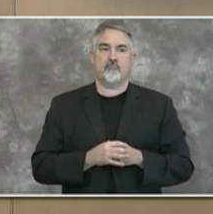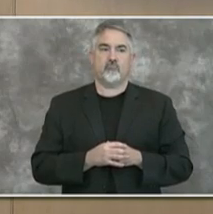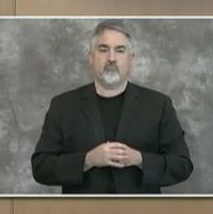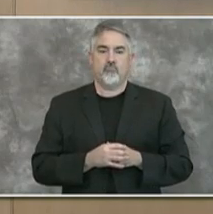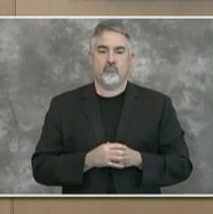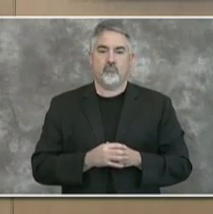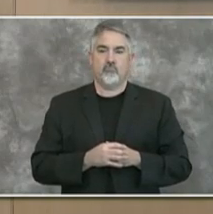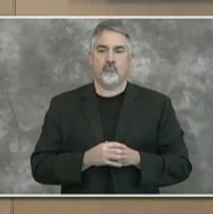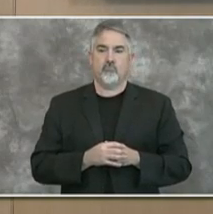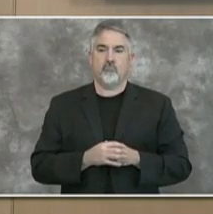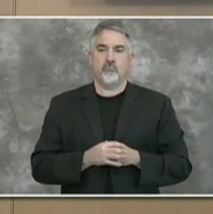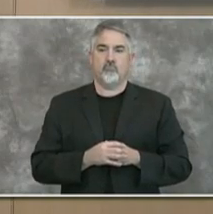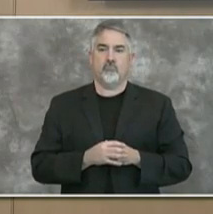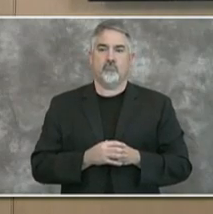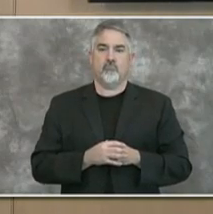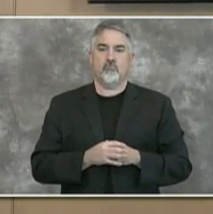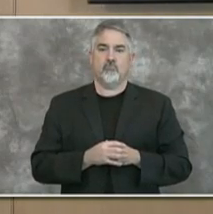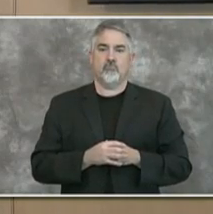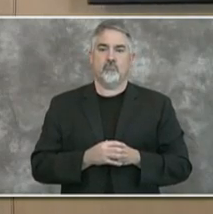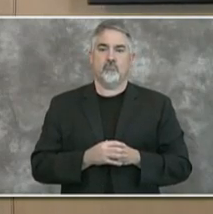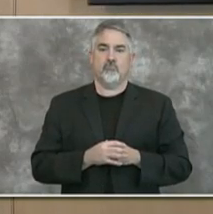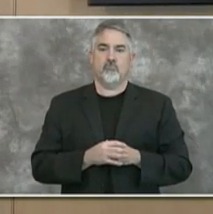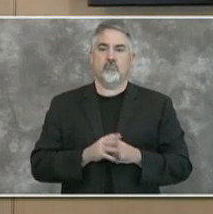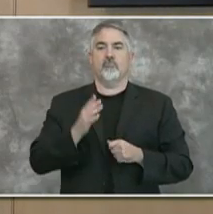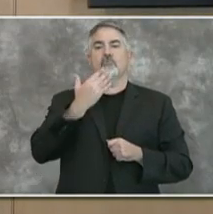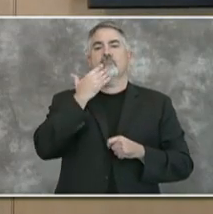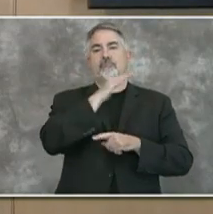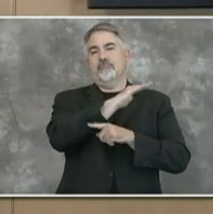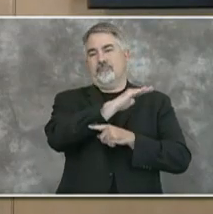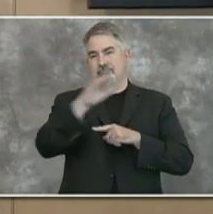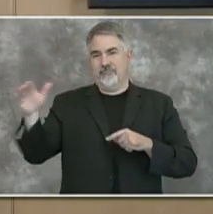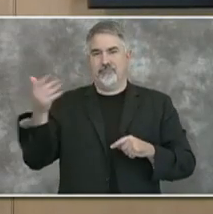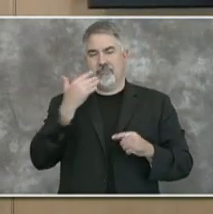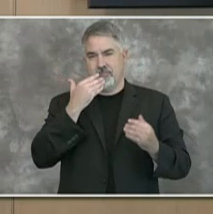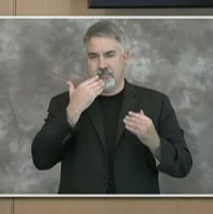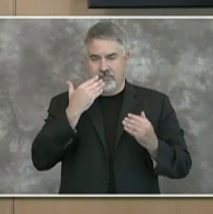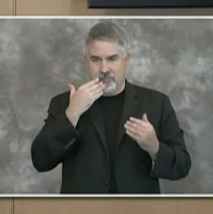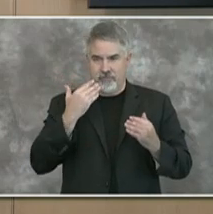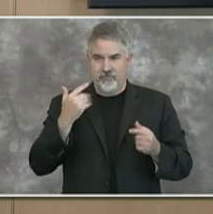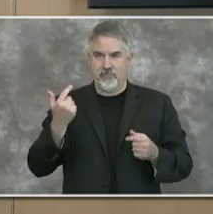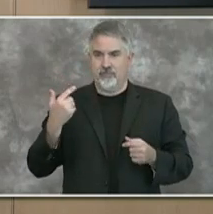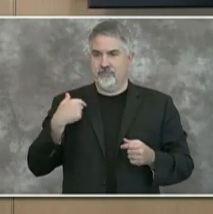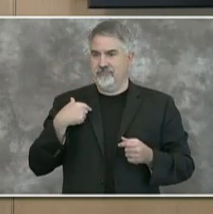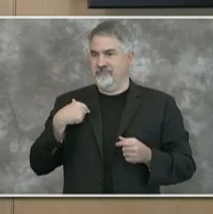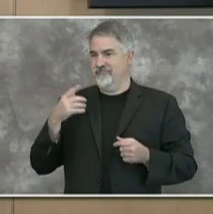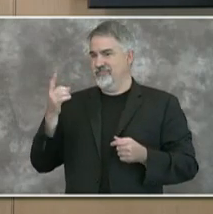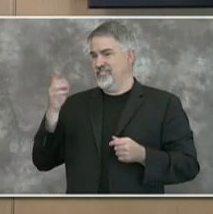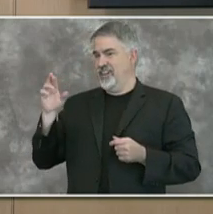Good afternoon. Thank you so much, Wilma. It's an honor to be a stand-in for Supervisor Cox.